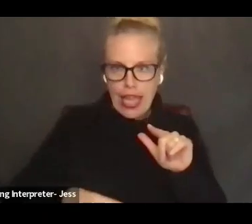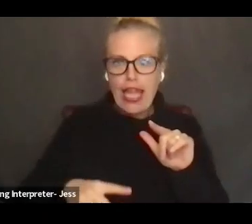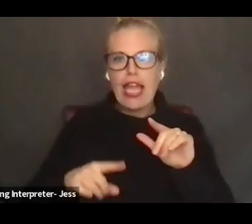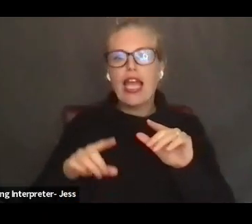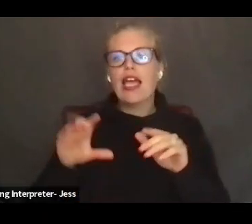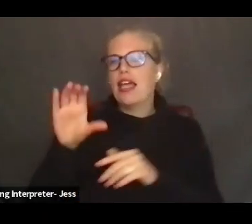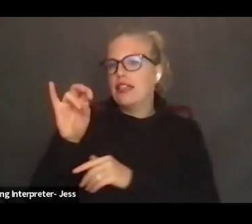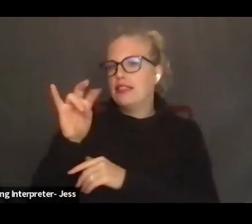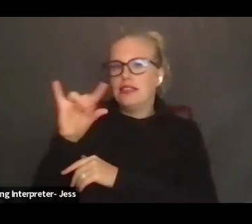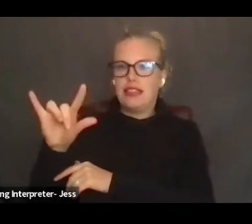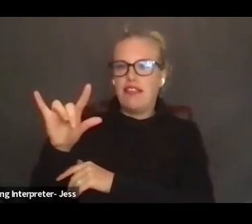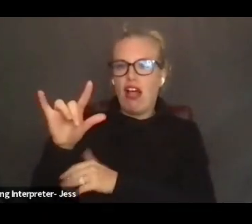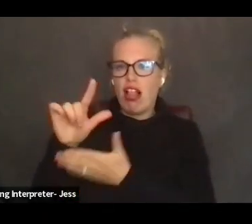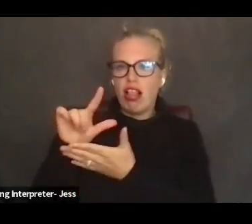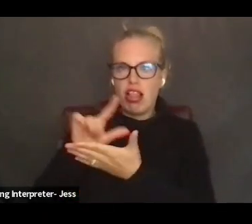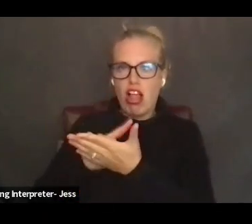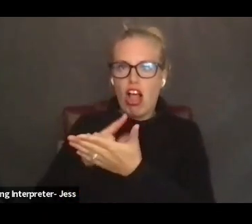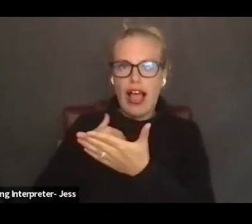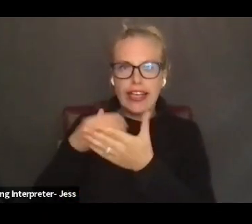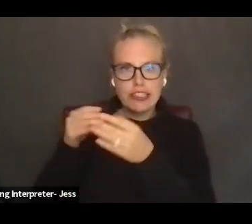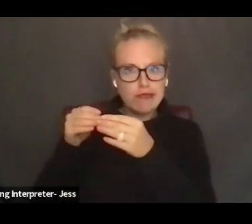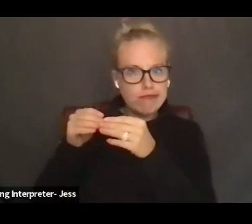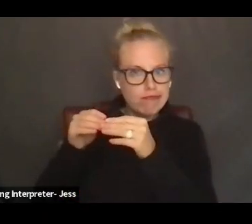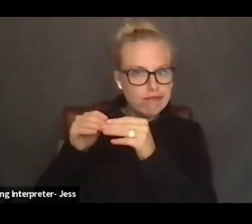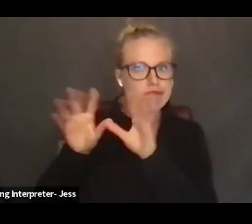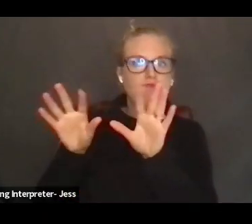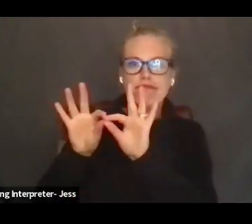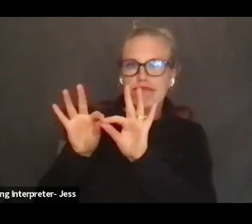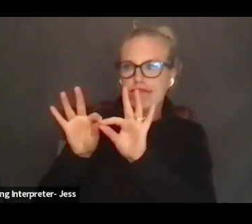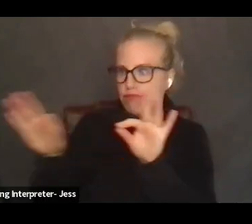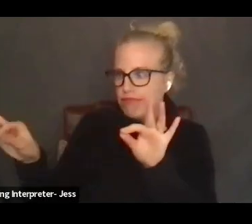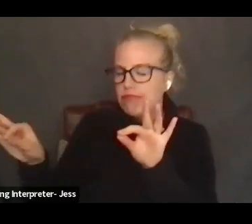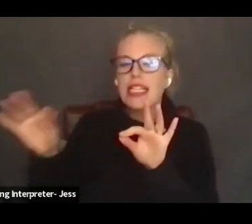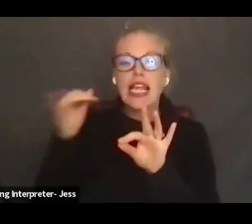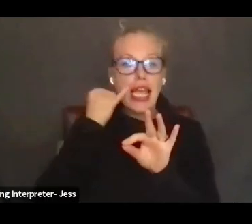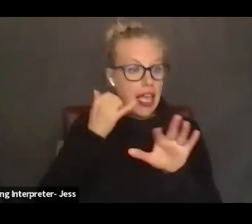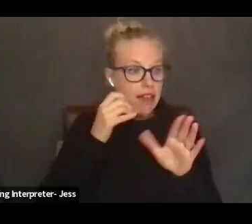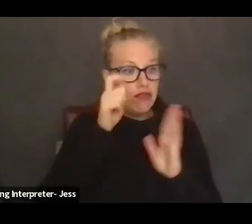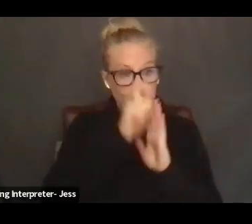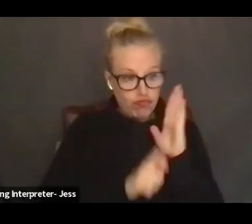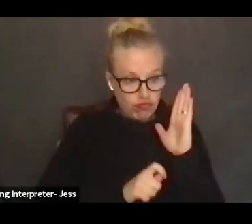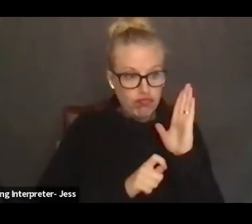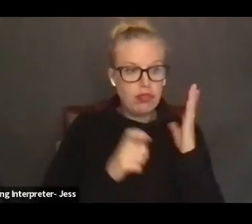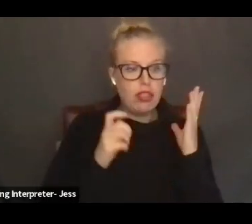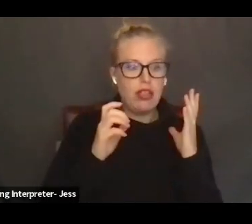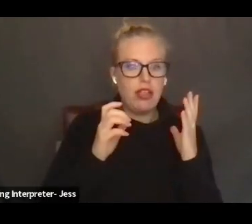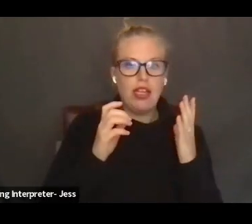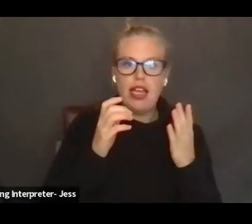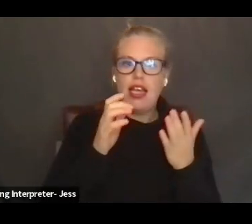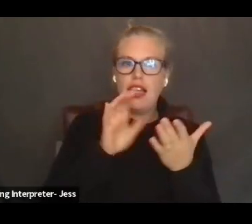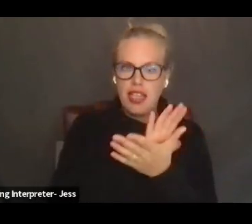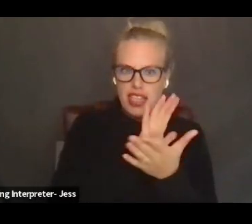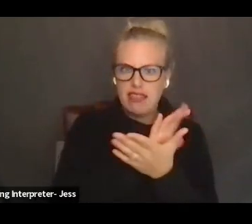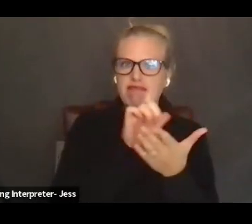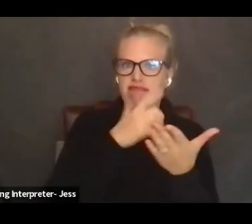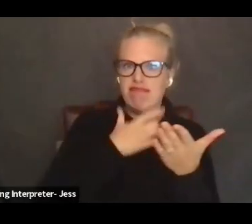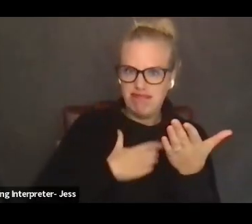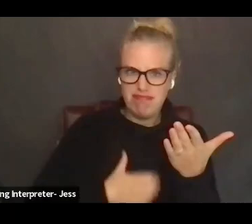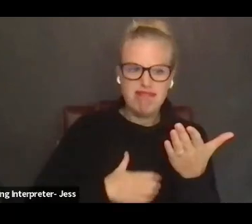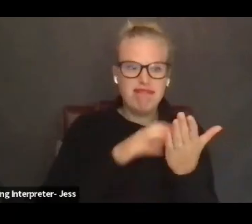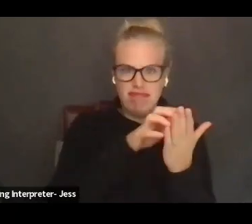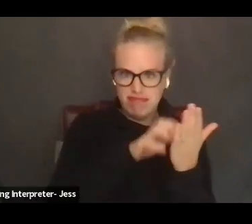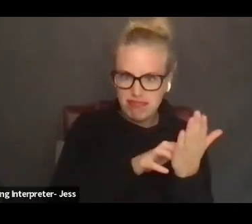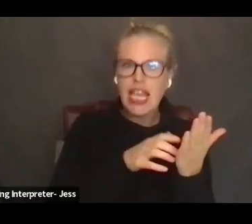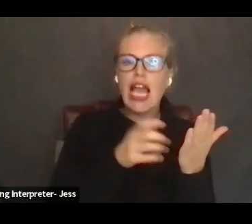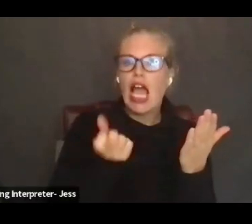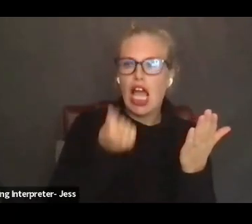law. So if you do a healthcare directive and you understand what it's doing